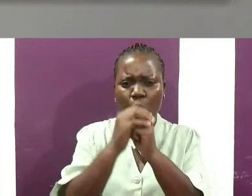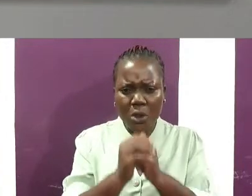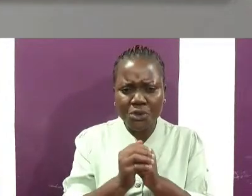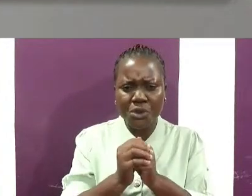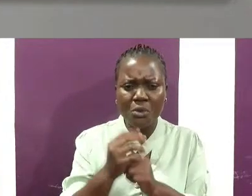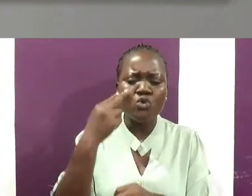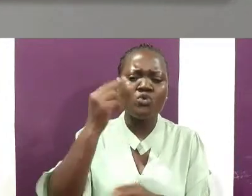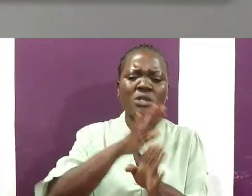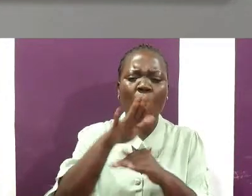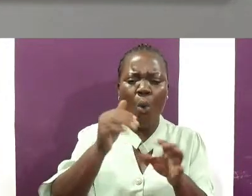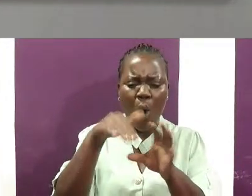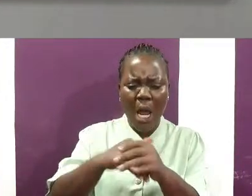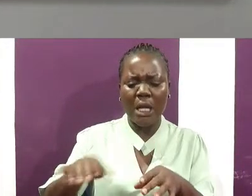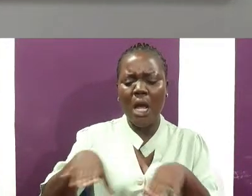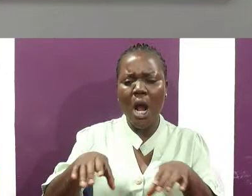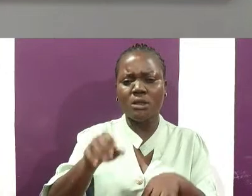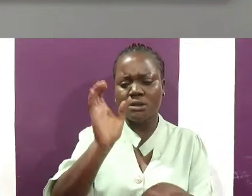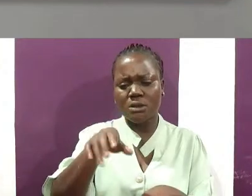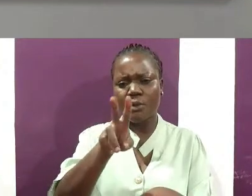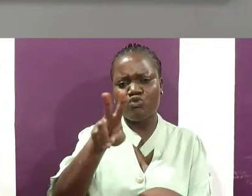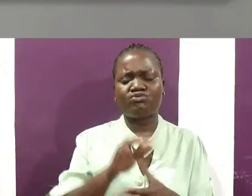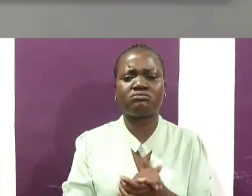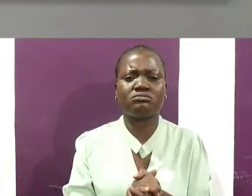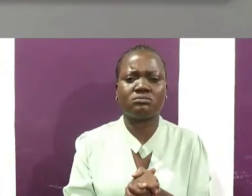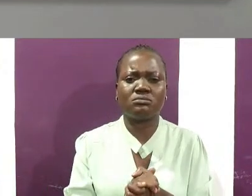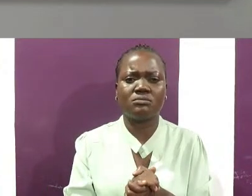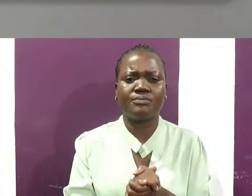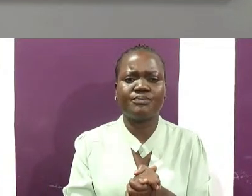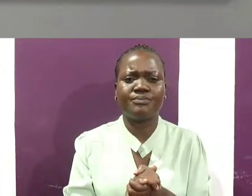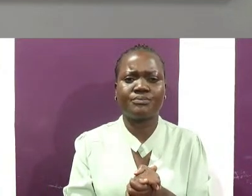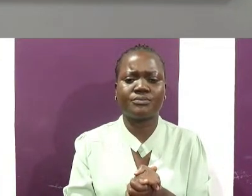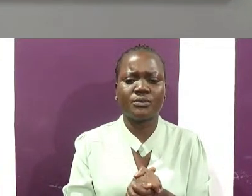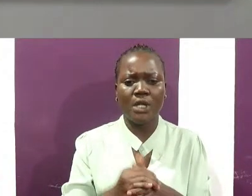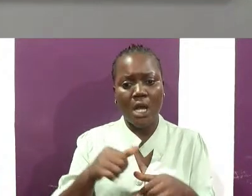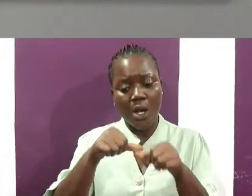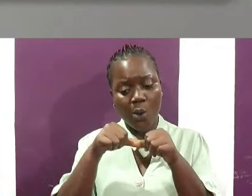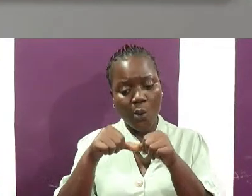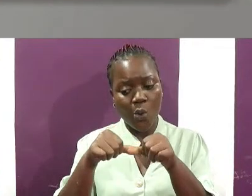You have continued steadfastly, which covers the preaching and teaching.